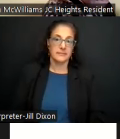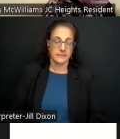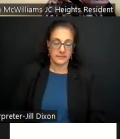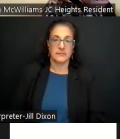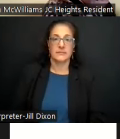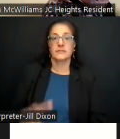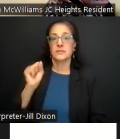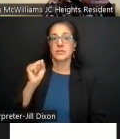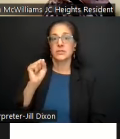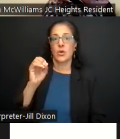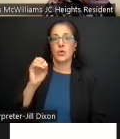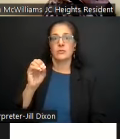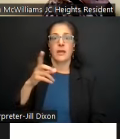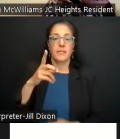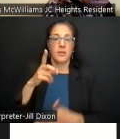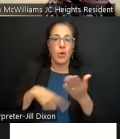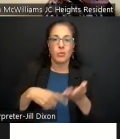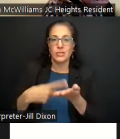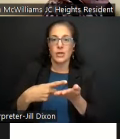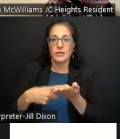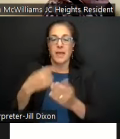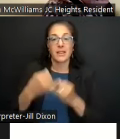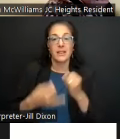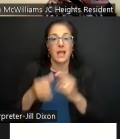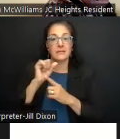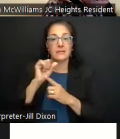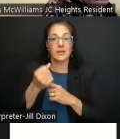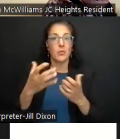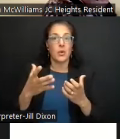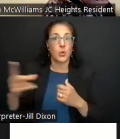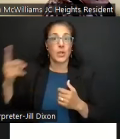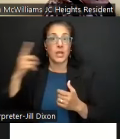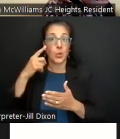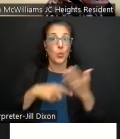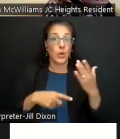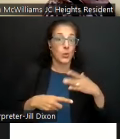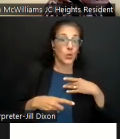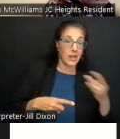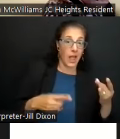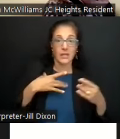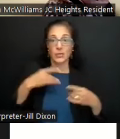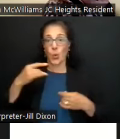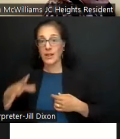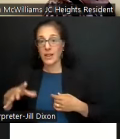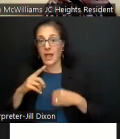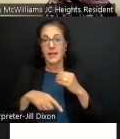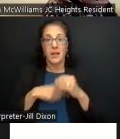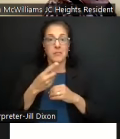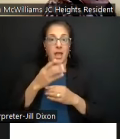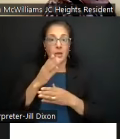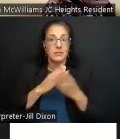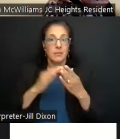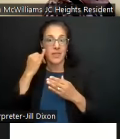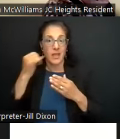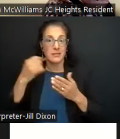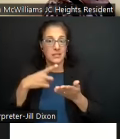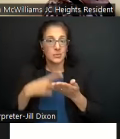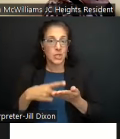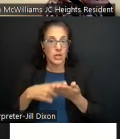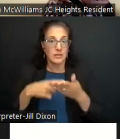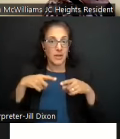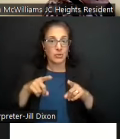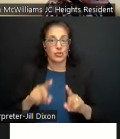So like we talked about the last scenario, I want to hear sort of, what do you like, what do you not like about some of the ideas that we talked about in this